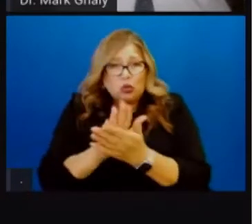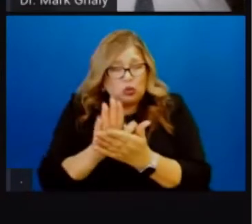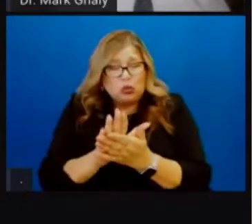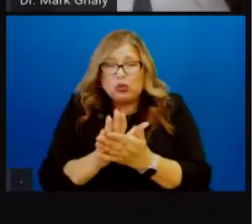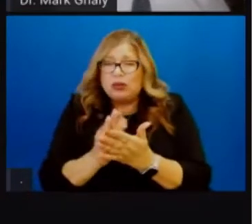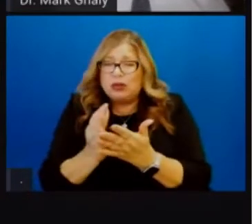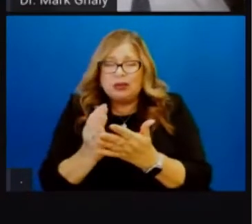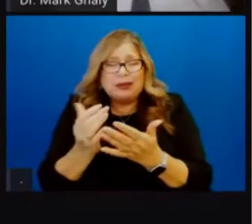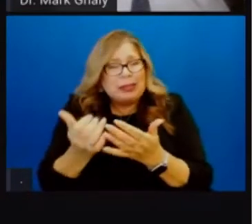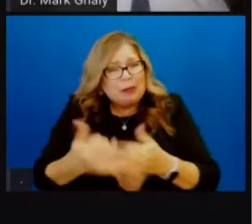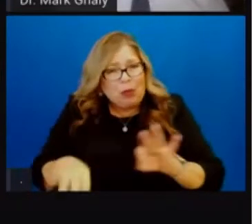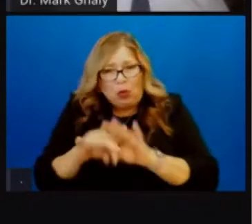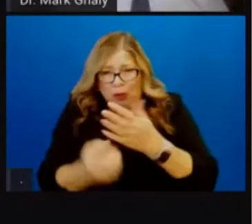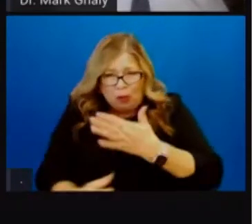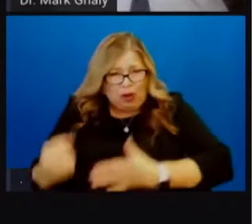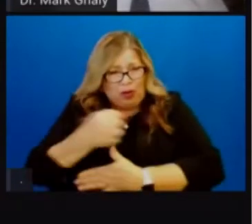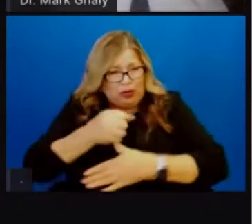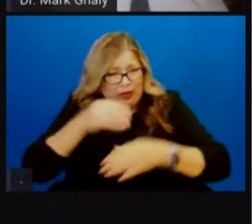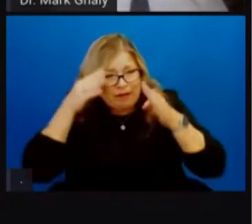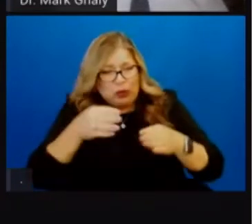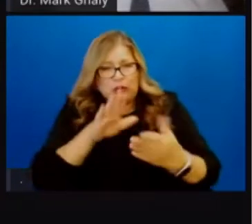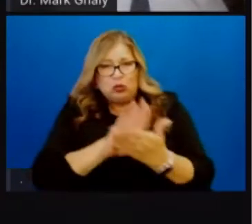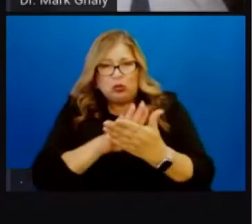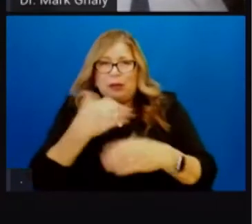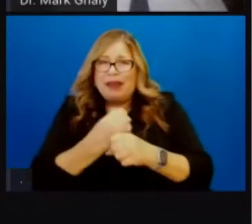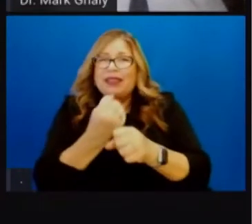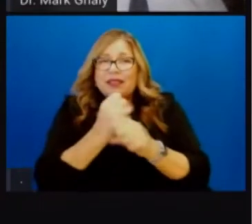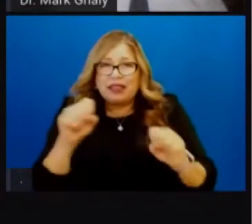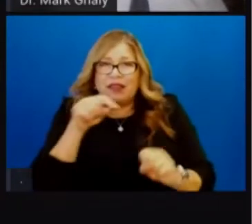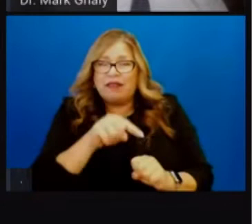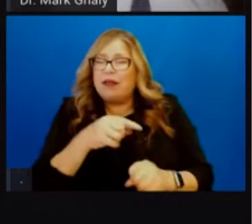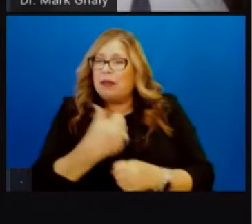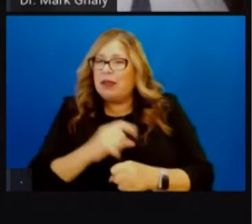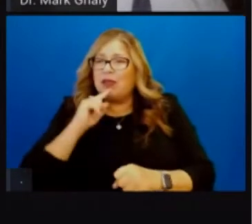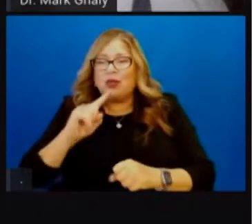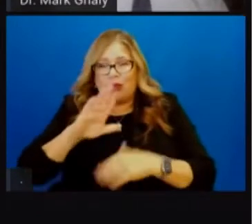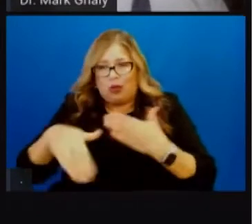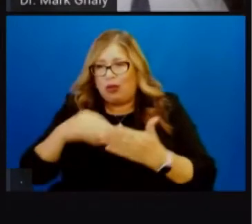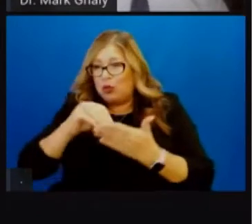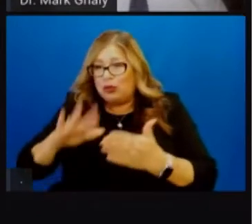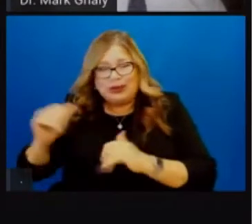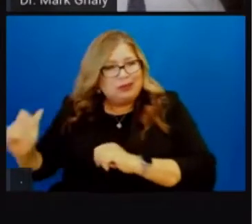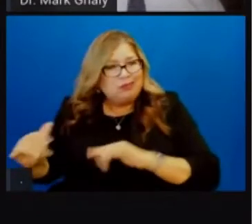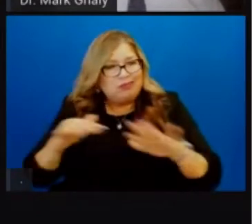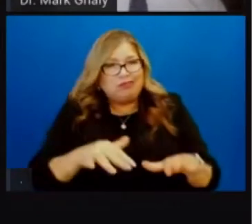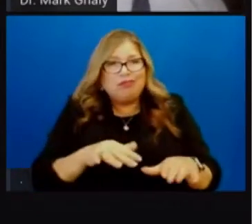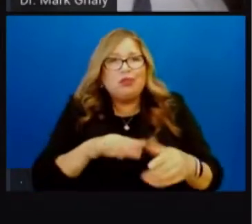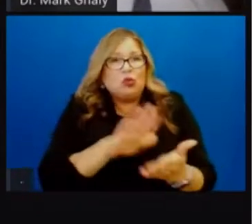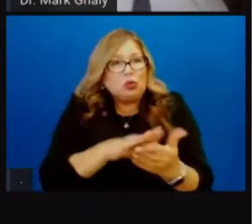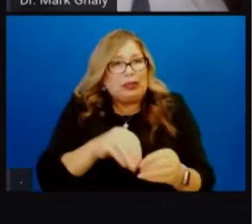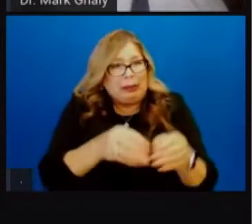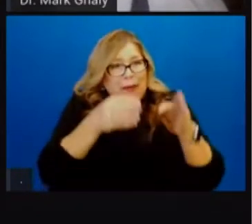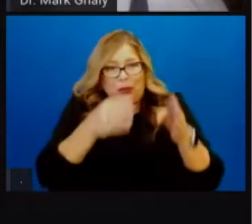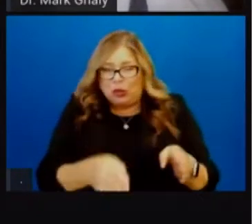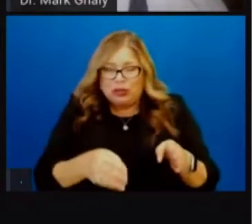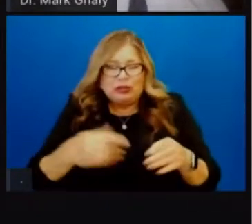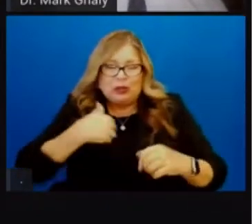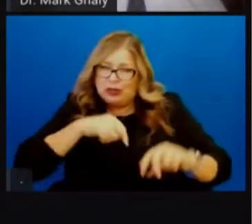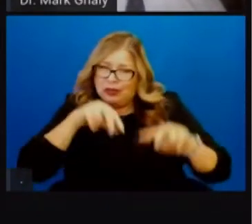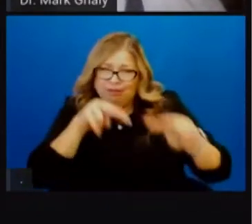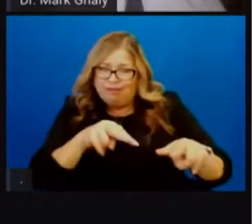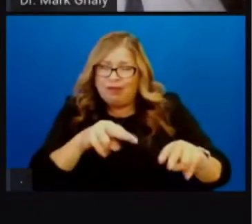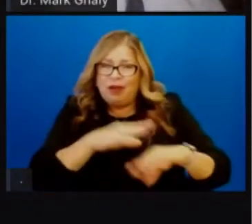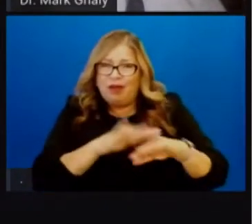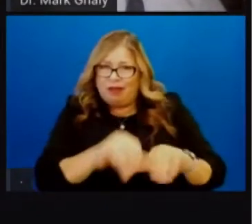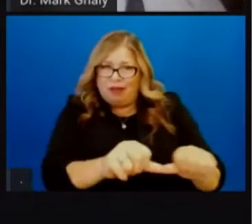for safety and making sure people can come in person is something that California will continue to lean into.